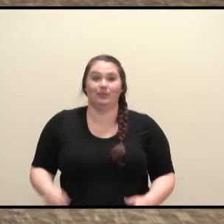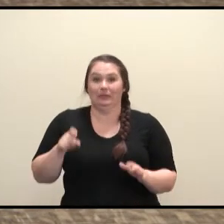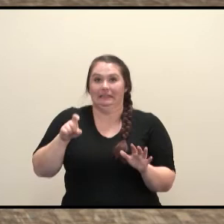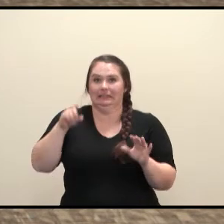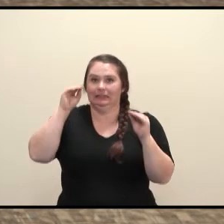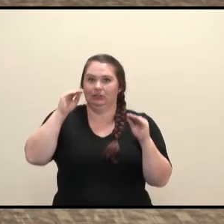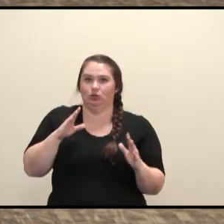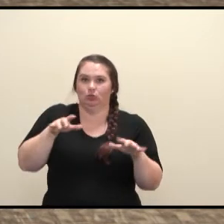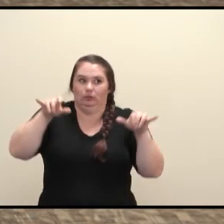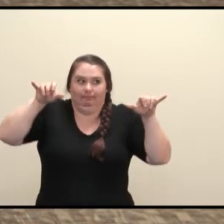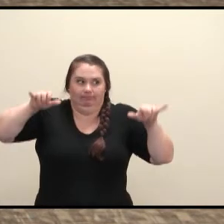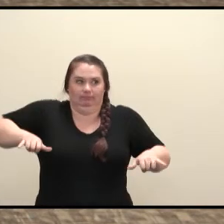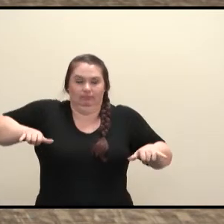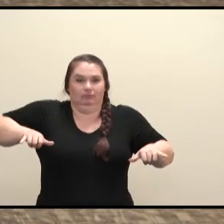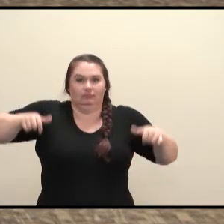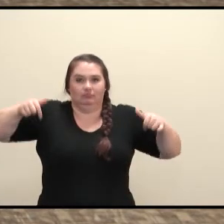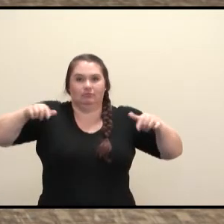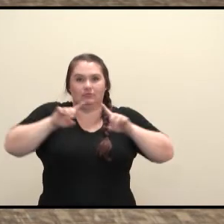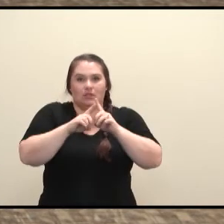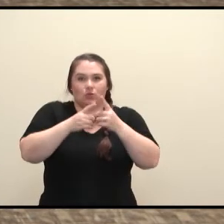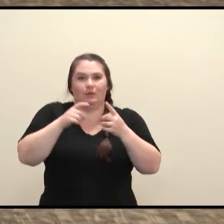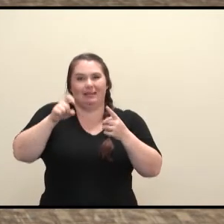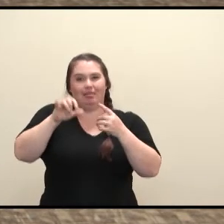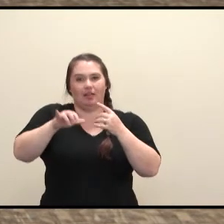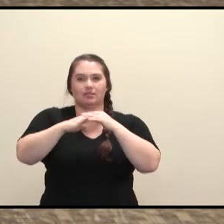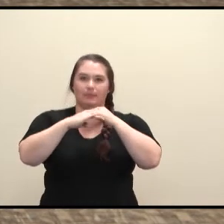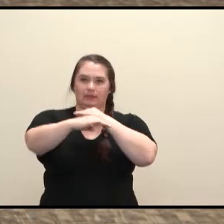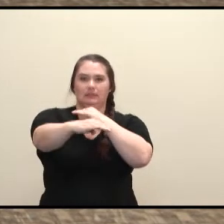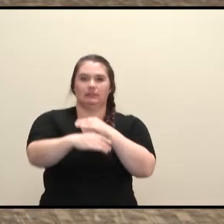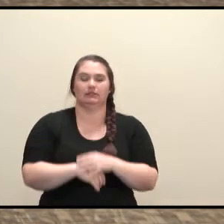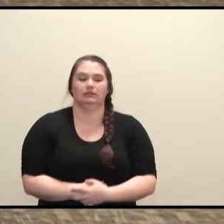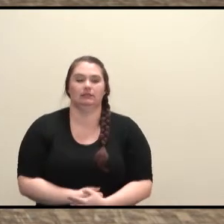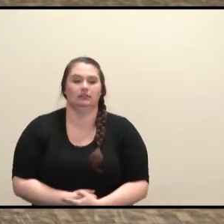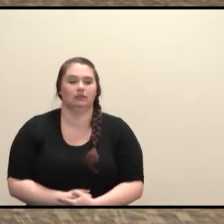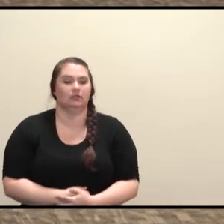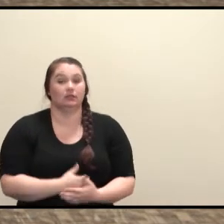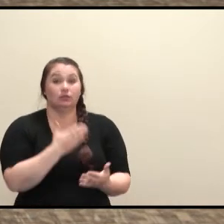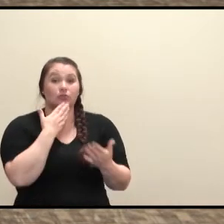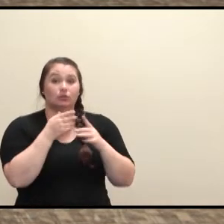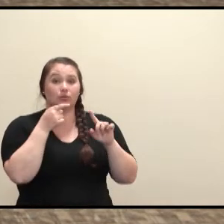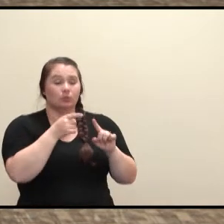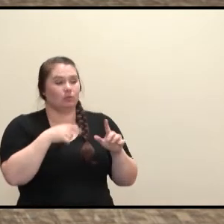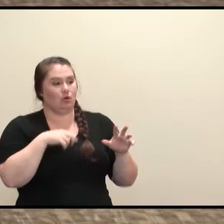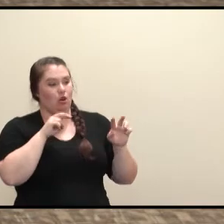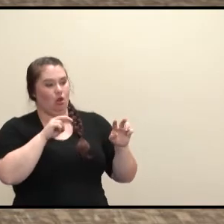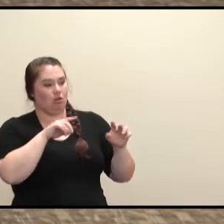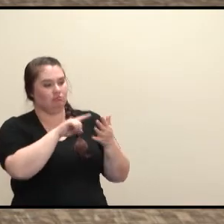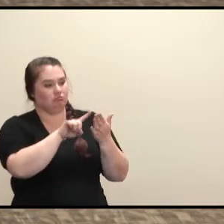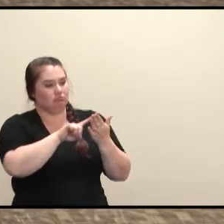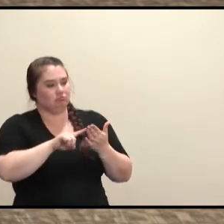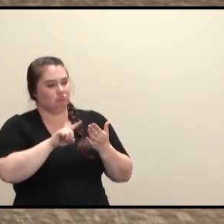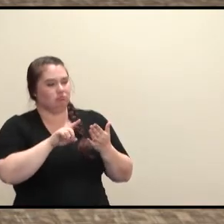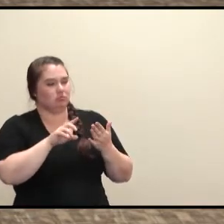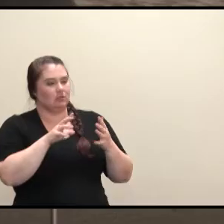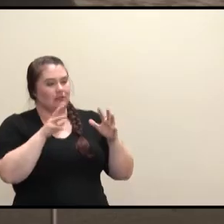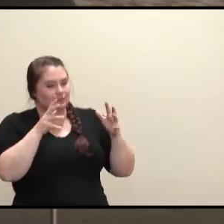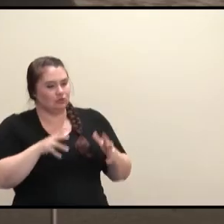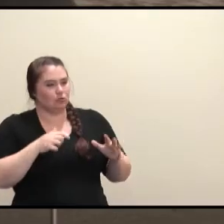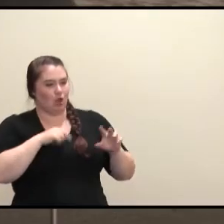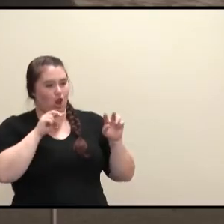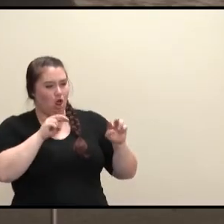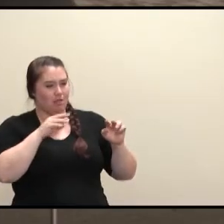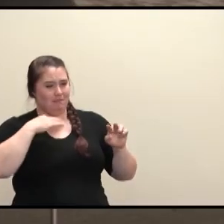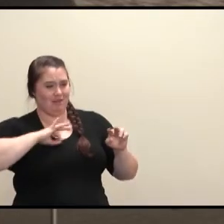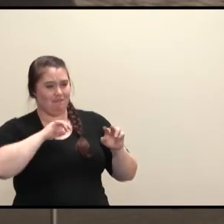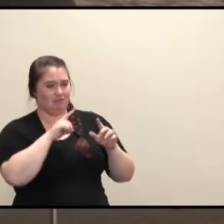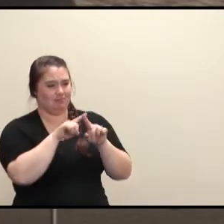those teachers to stay. We need the stability. And that's a great point. When we're looking at our study, we're looking at base salary, right? We're not looking at benefits. We're not